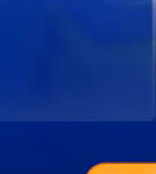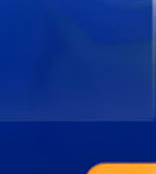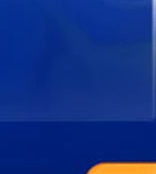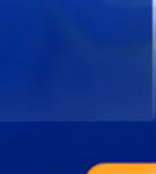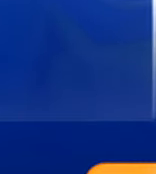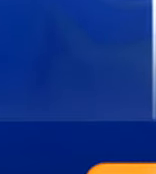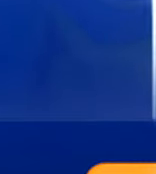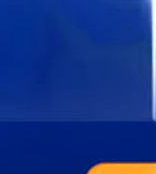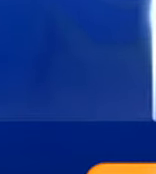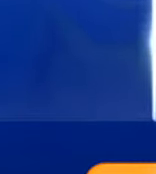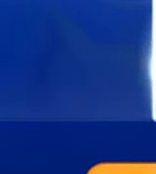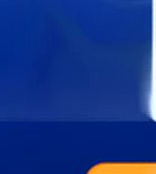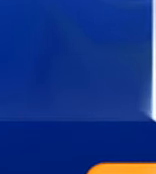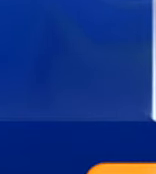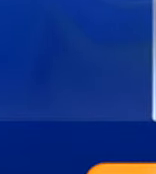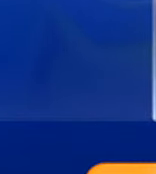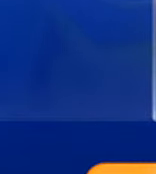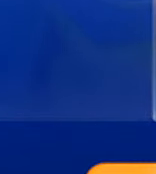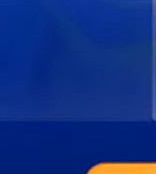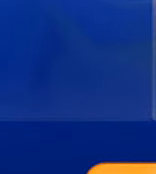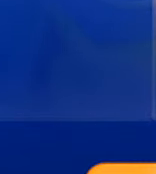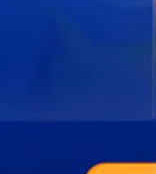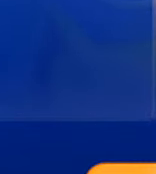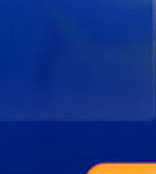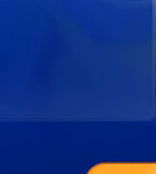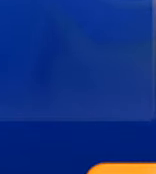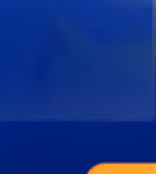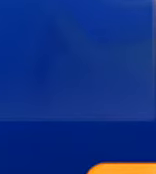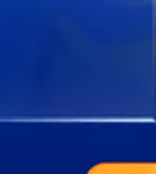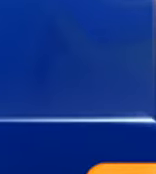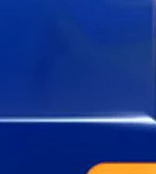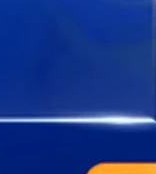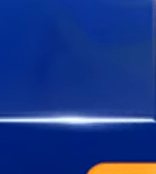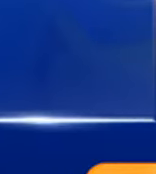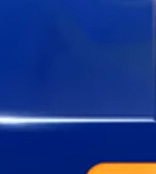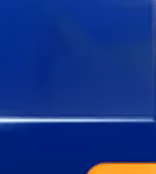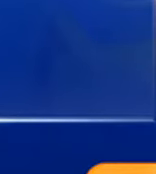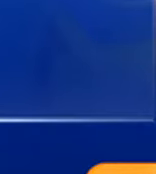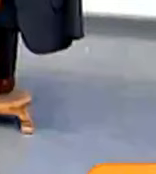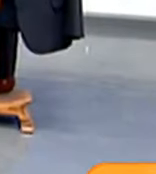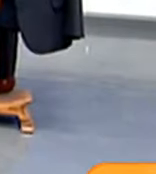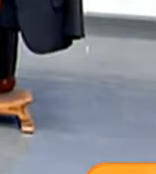program? Has Mr. Hinga asked himself the question of corruption?